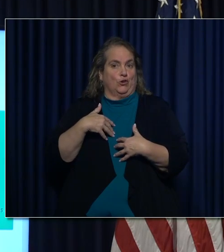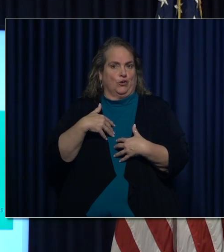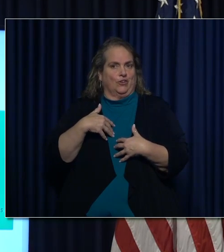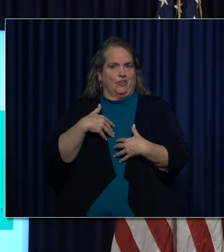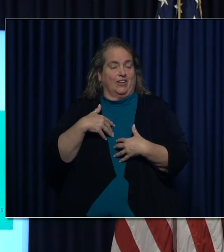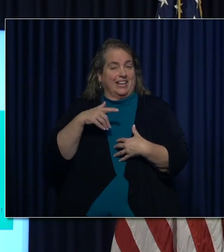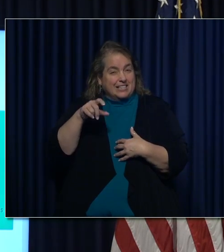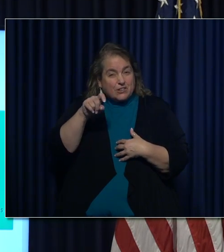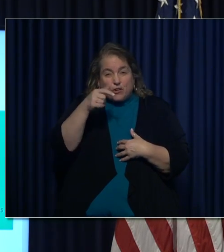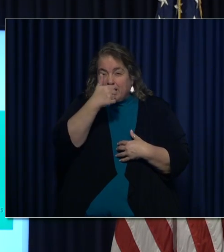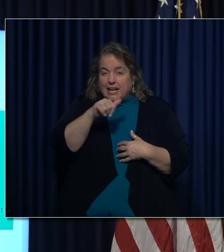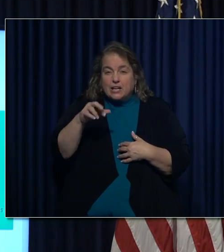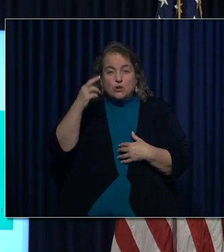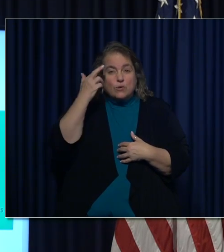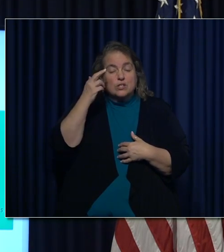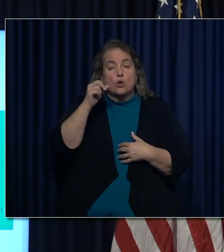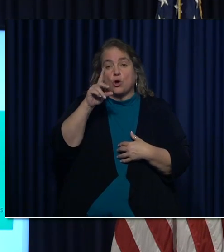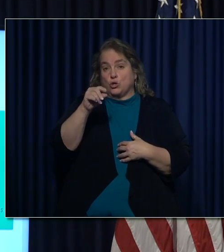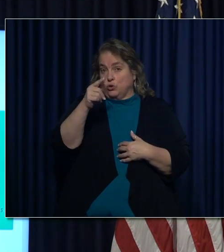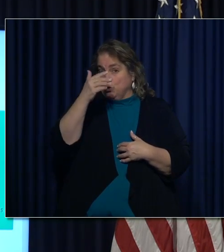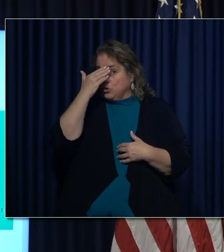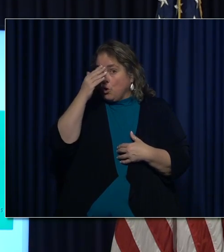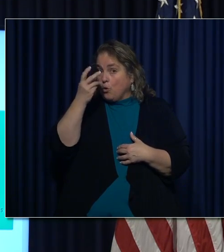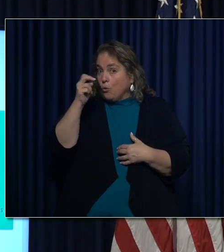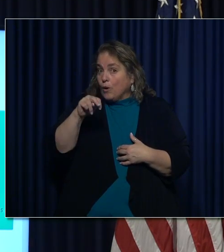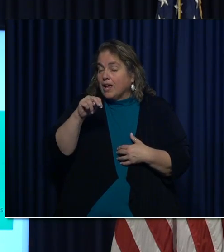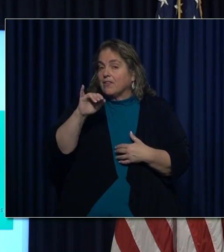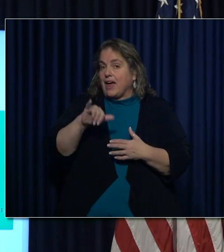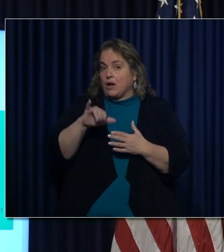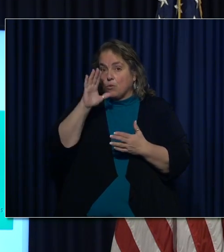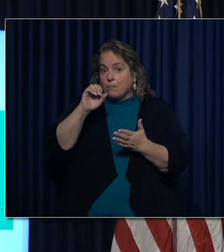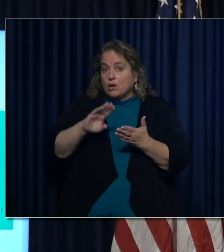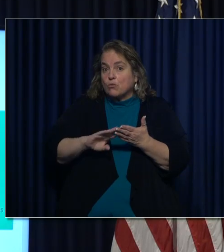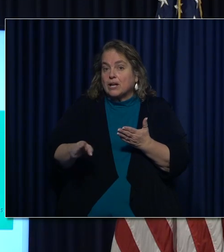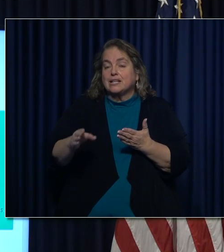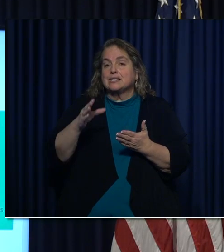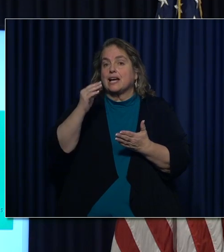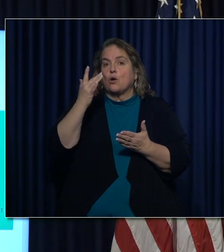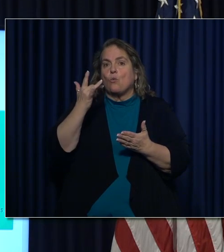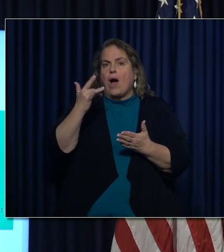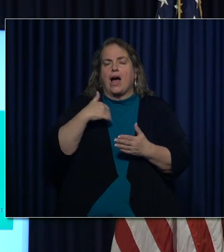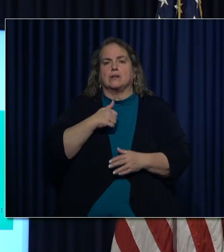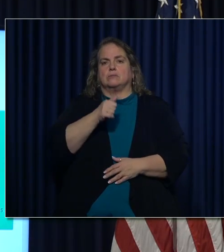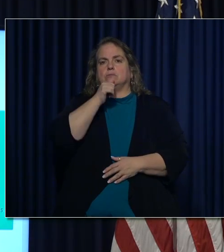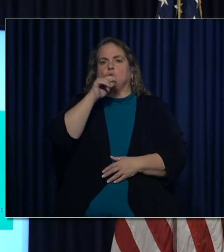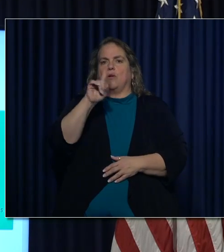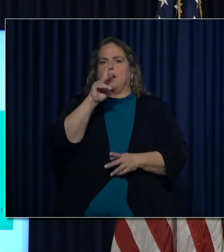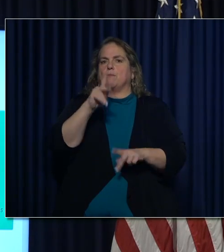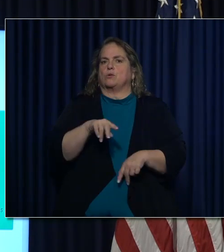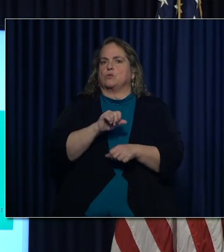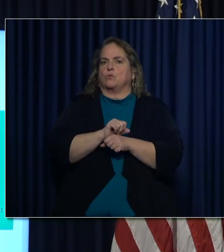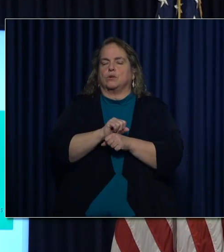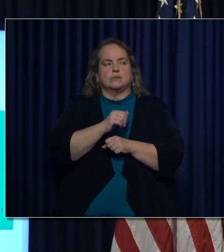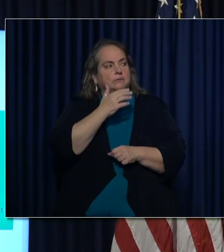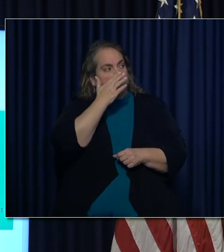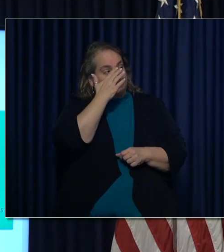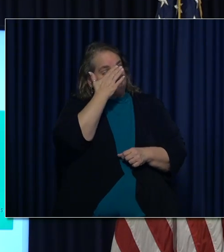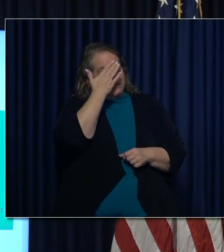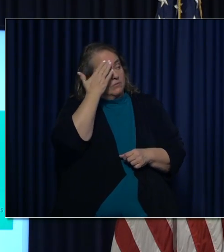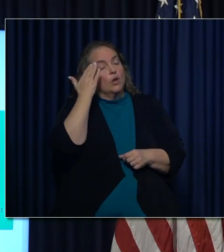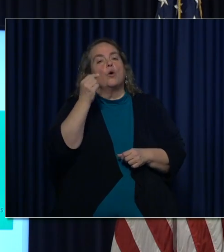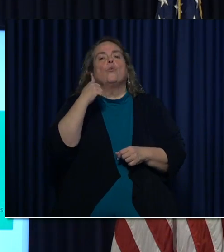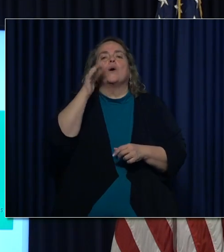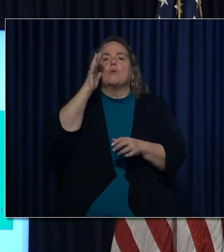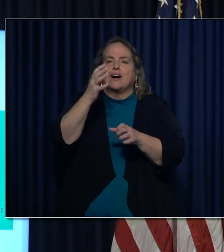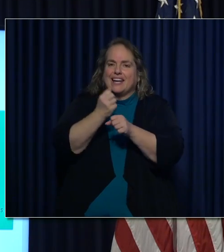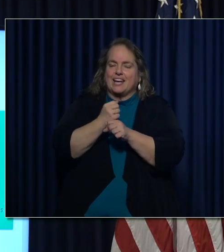any reason, or do you know when that might be released, or why it's even being withheld? Our hope is to release additional